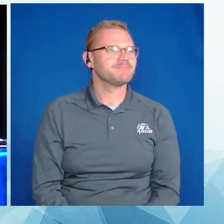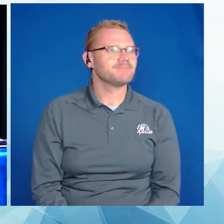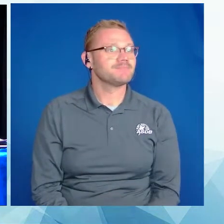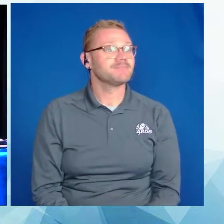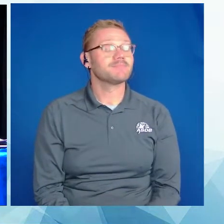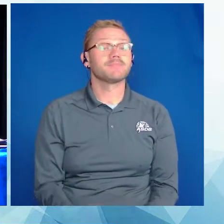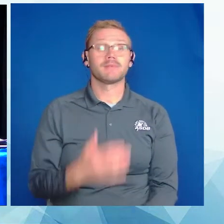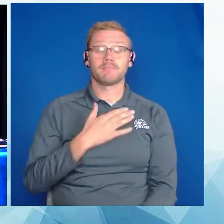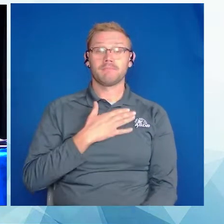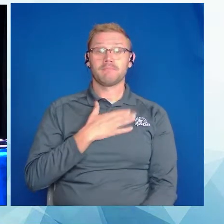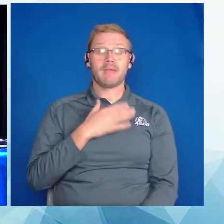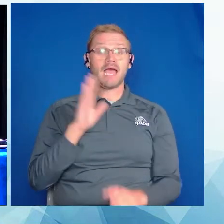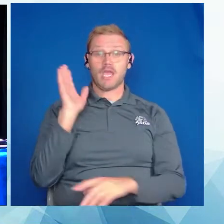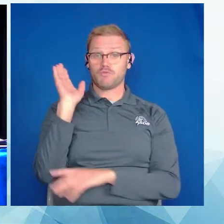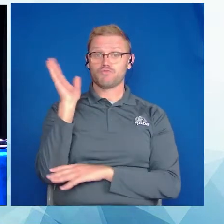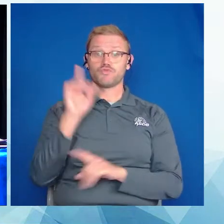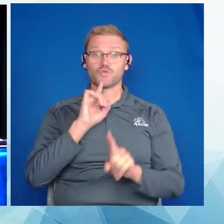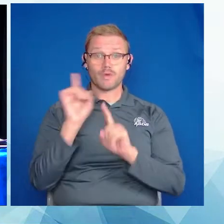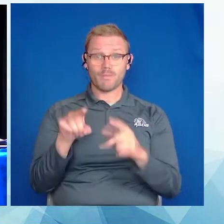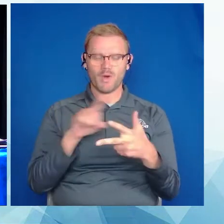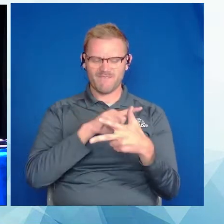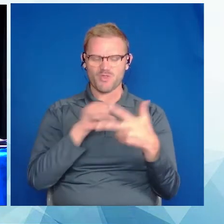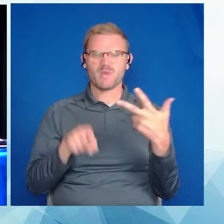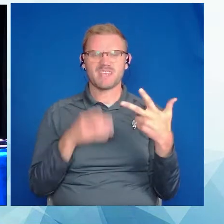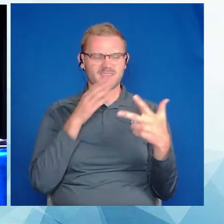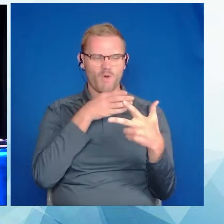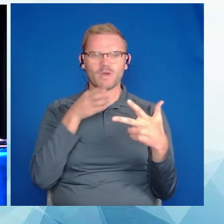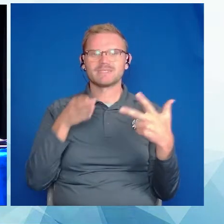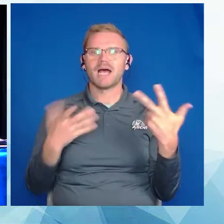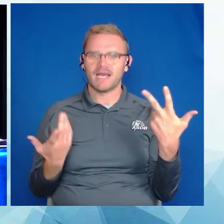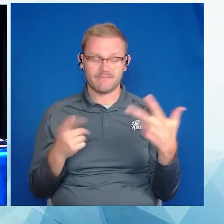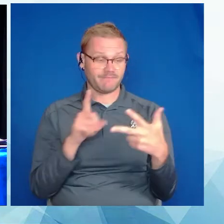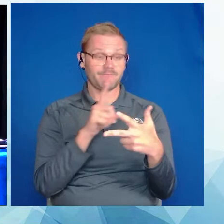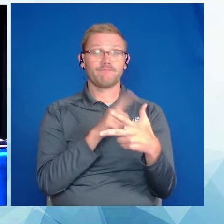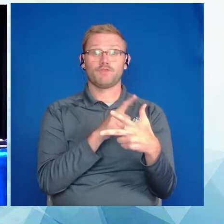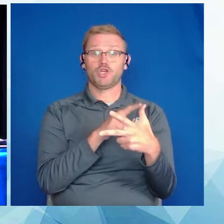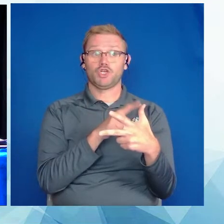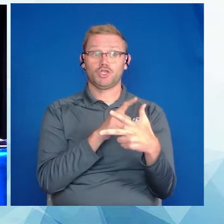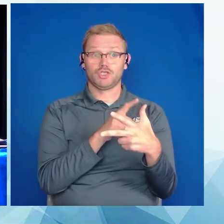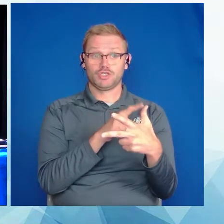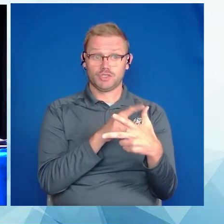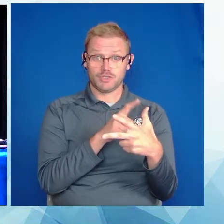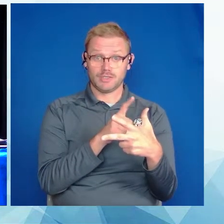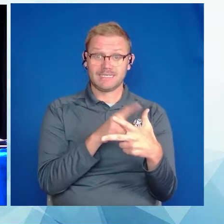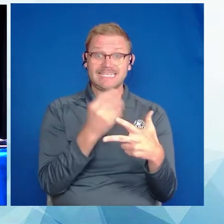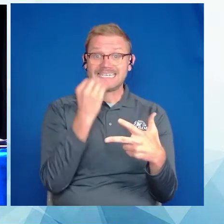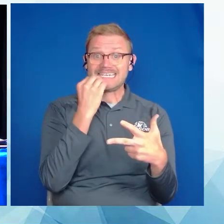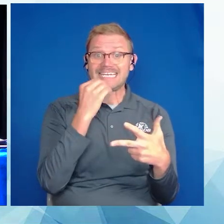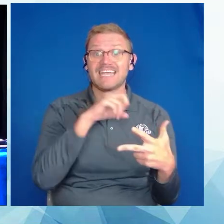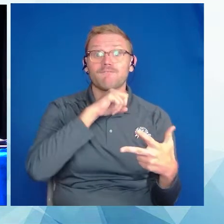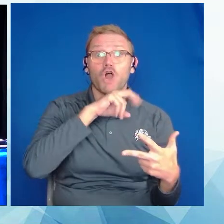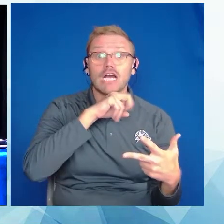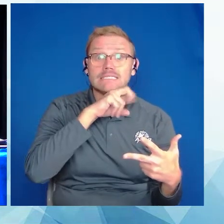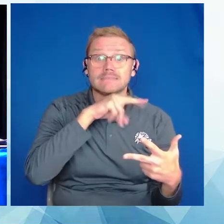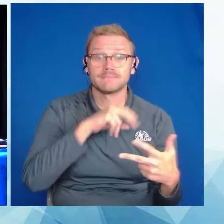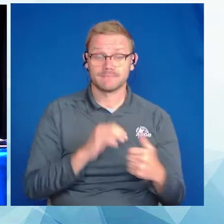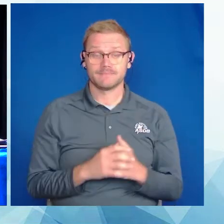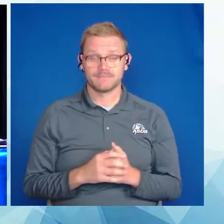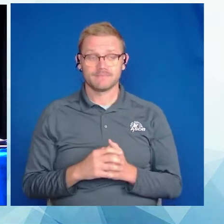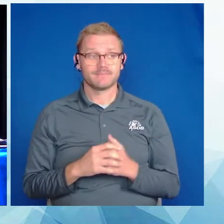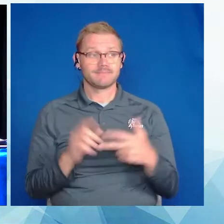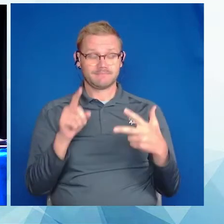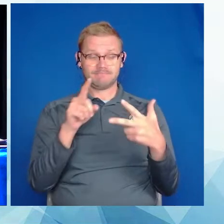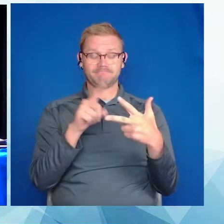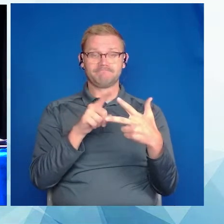For my report, I want to focus on 3 things. The first being about eating frogs,